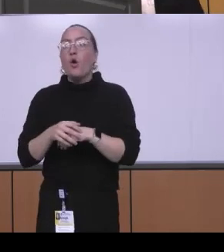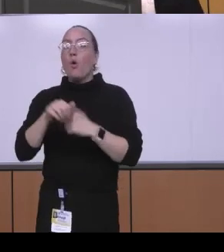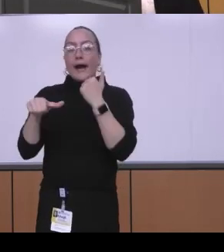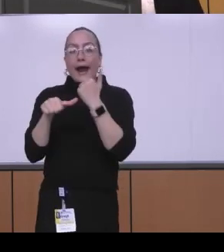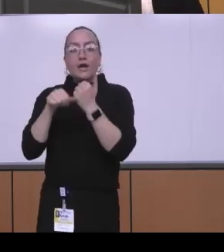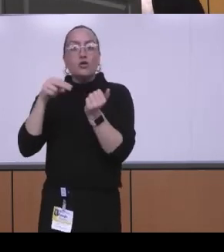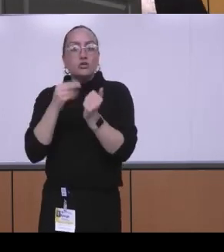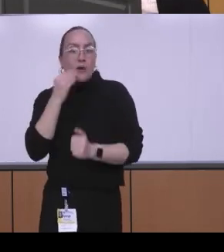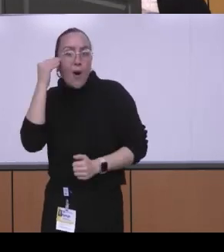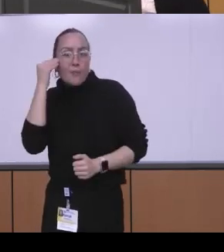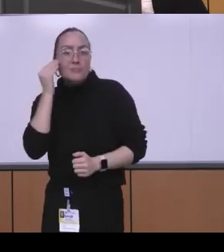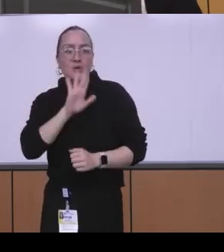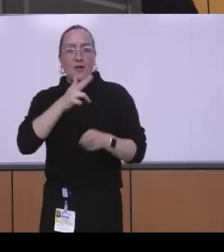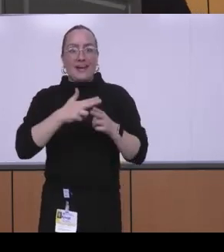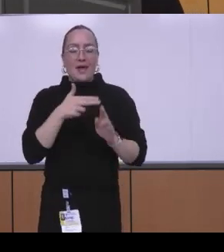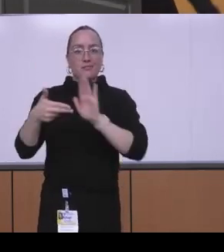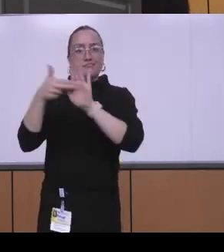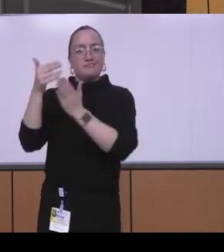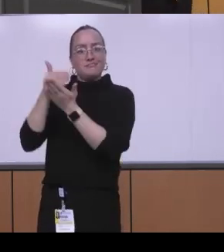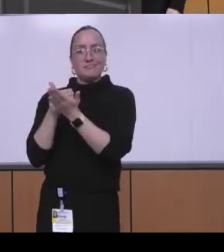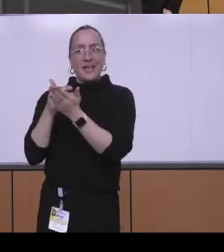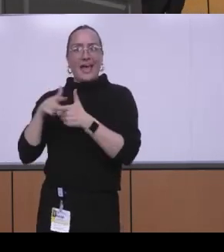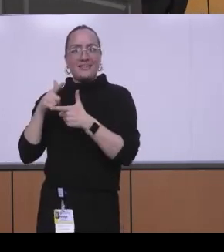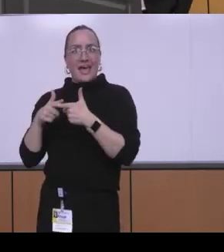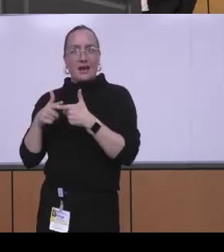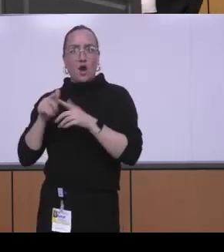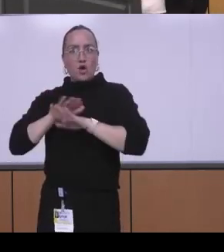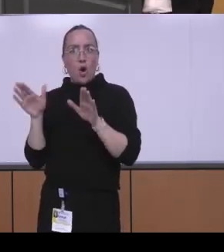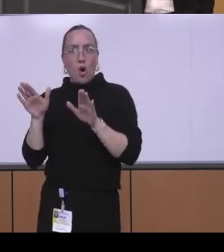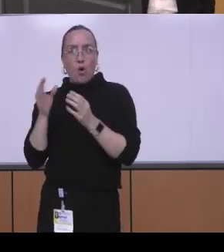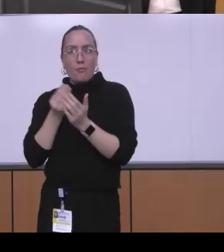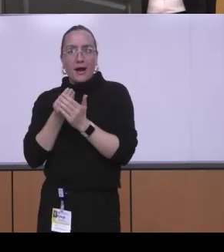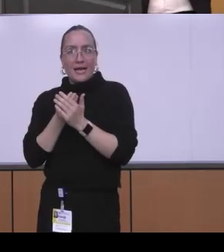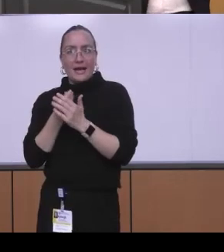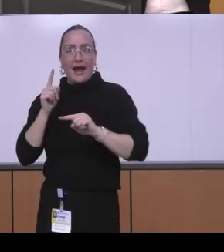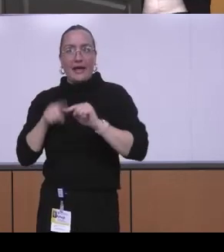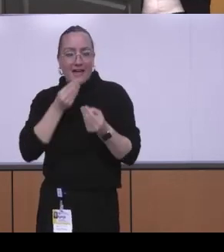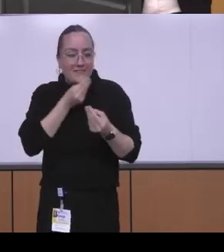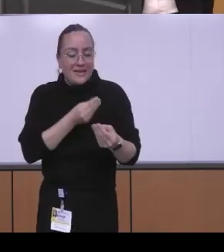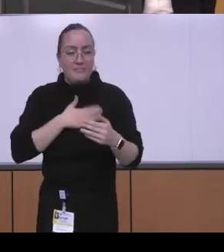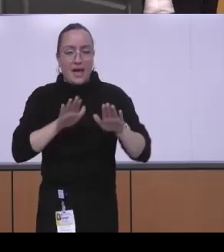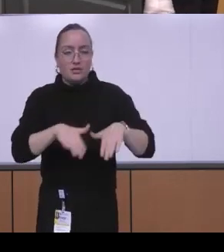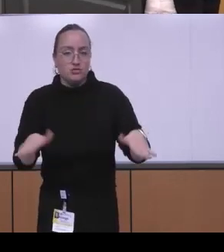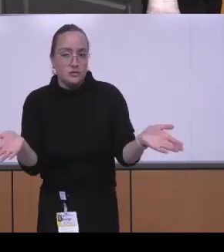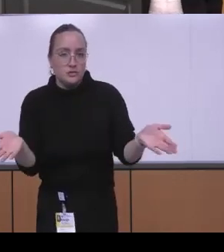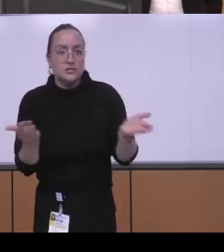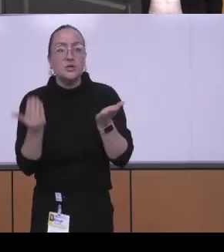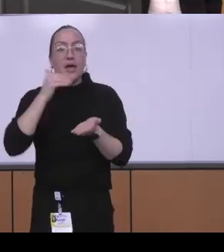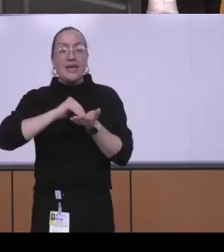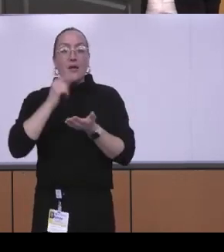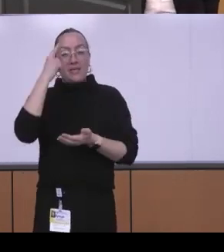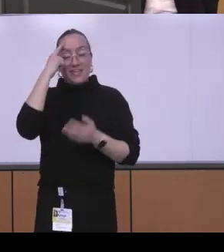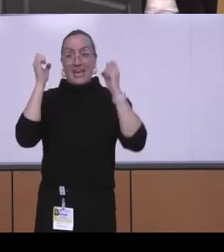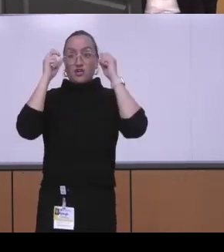nursing home. And then, that's it. You can't feed your kids. So we should be conscious of all these things. And I absolutely think that education